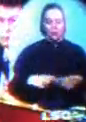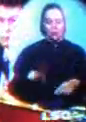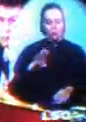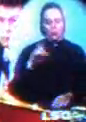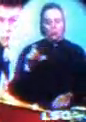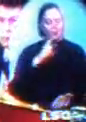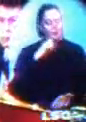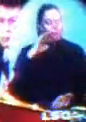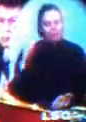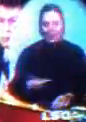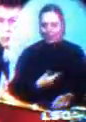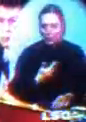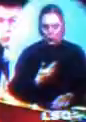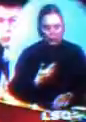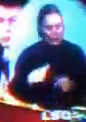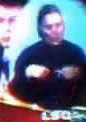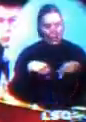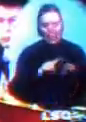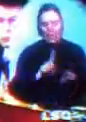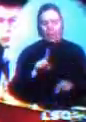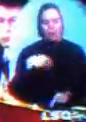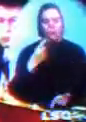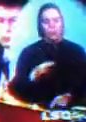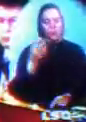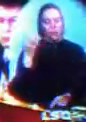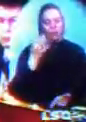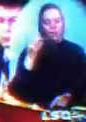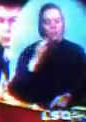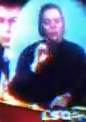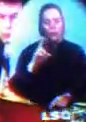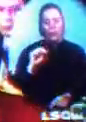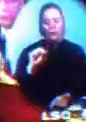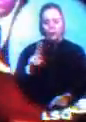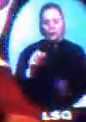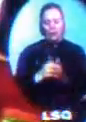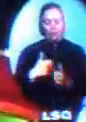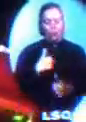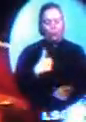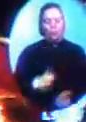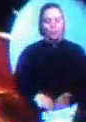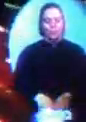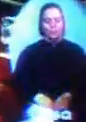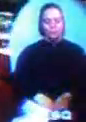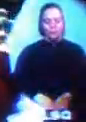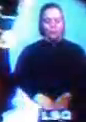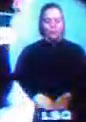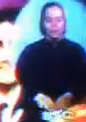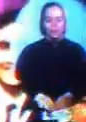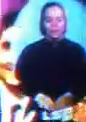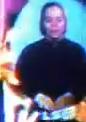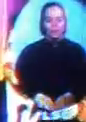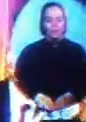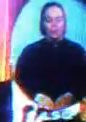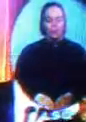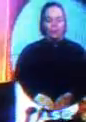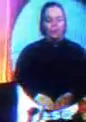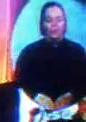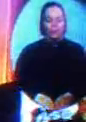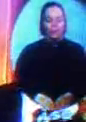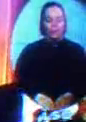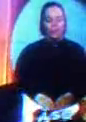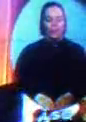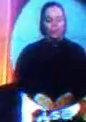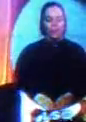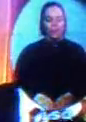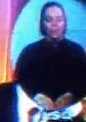Mr. Speaker, I want to be very clear. The member of the Bloc is very welcome to come to the next conference with